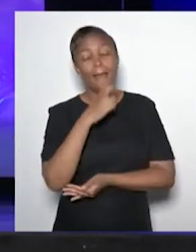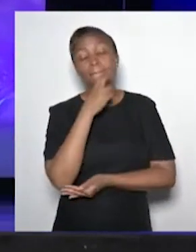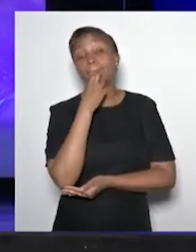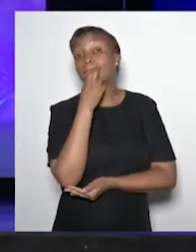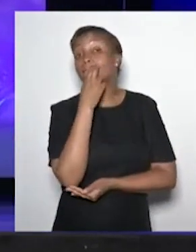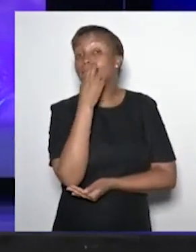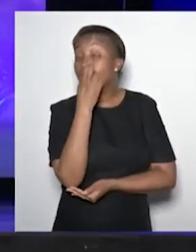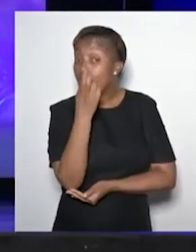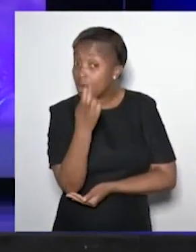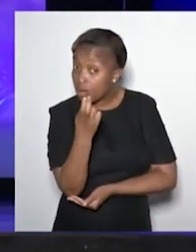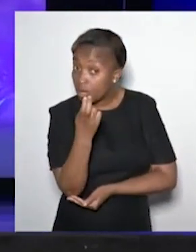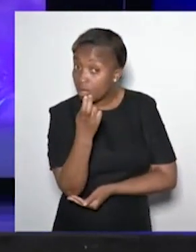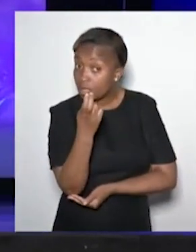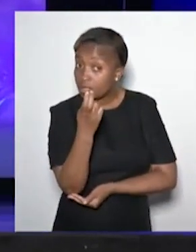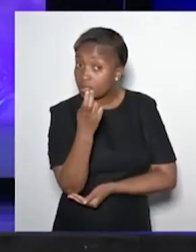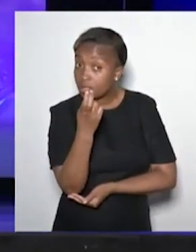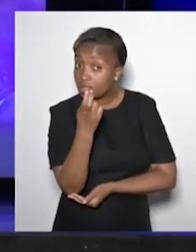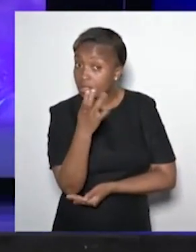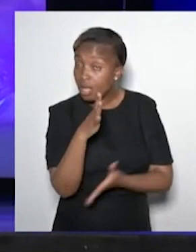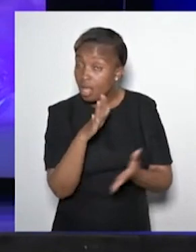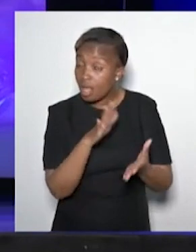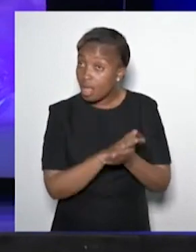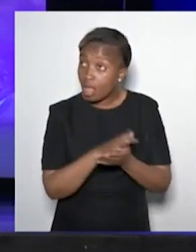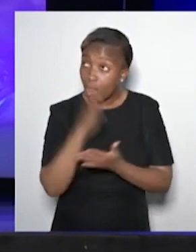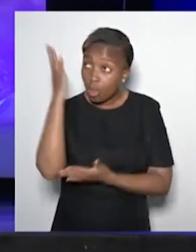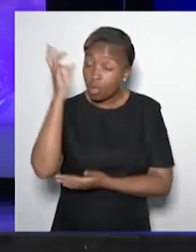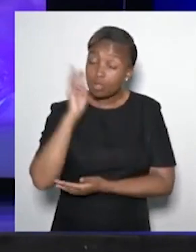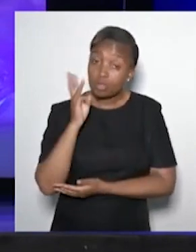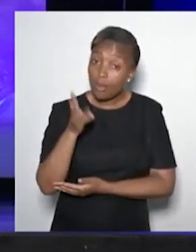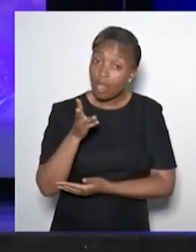miracles and the will of God.